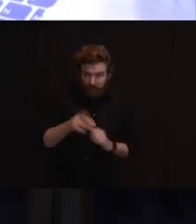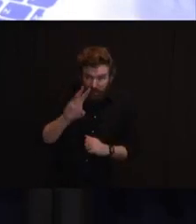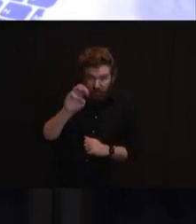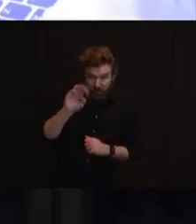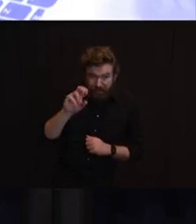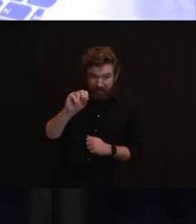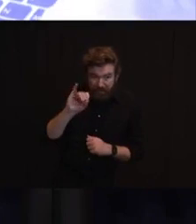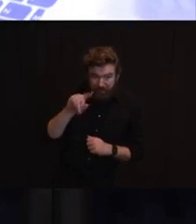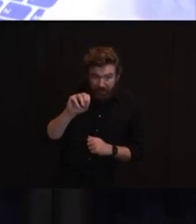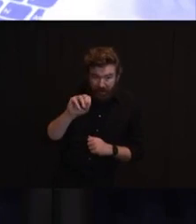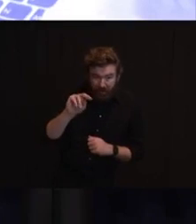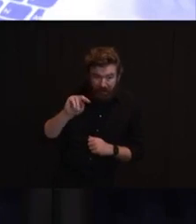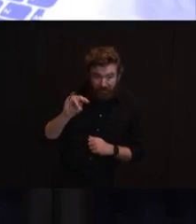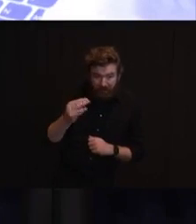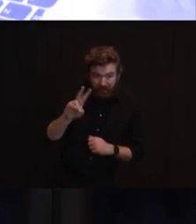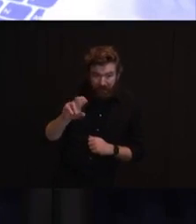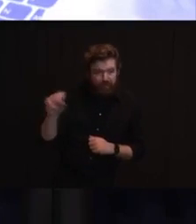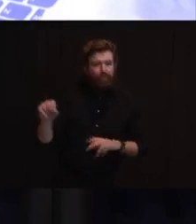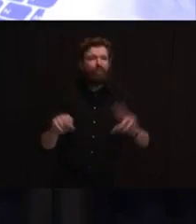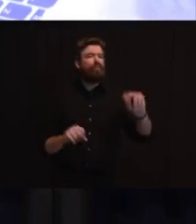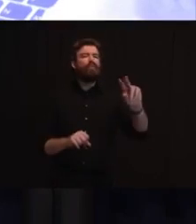Okay. Yeah, you go to